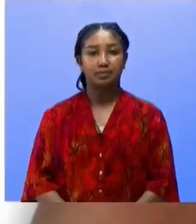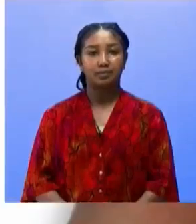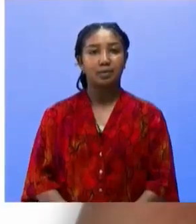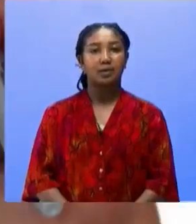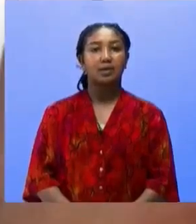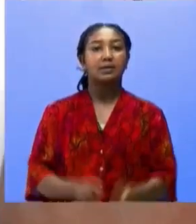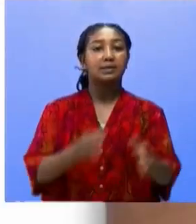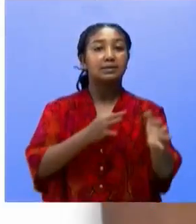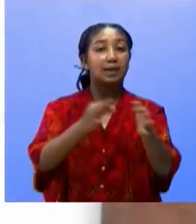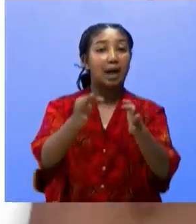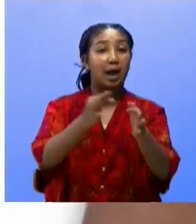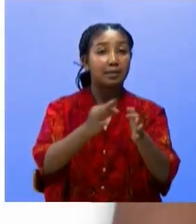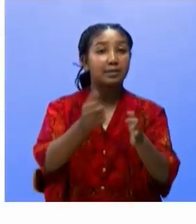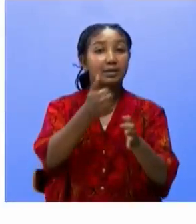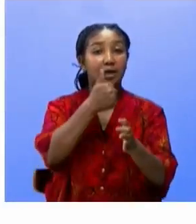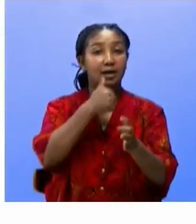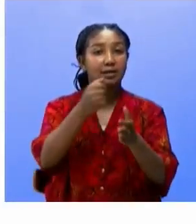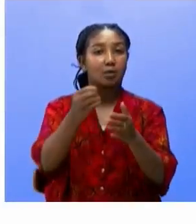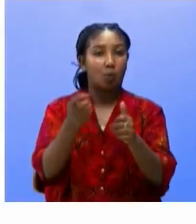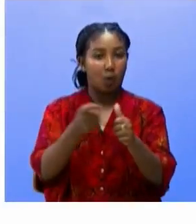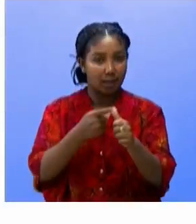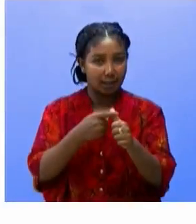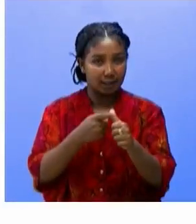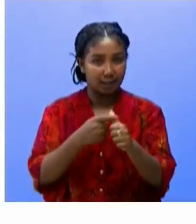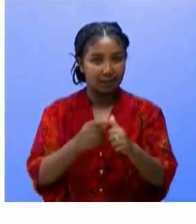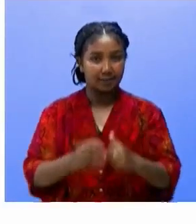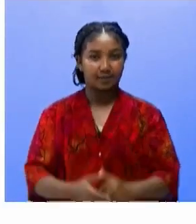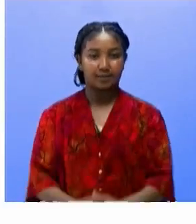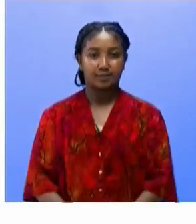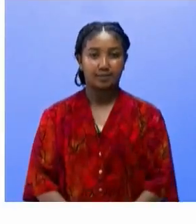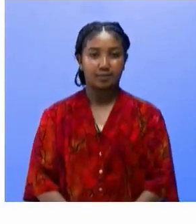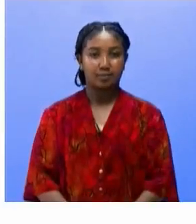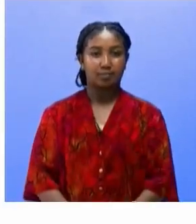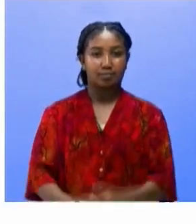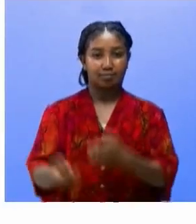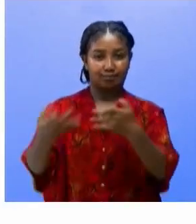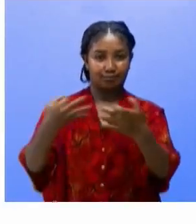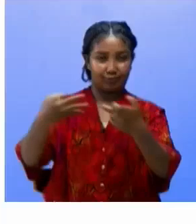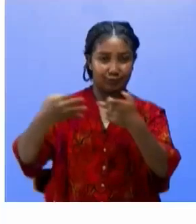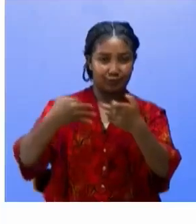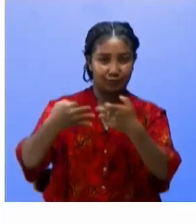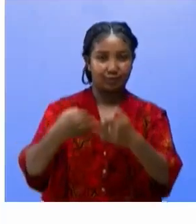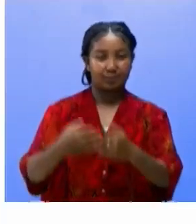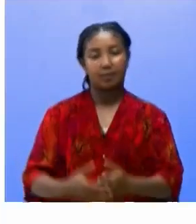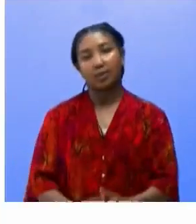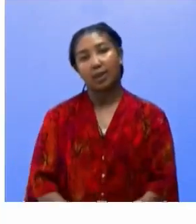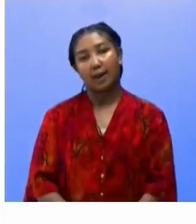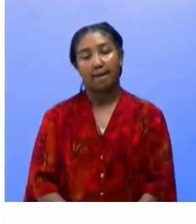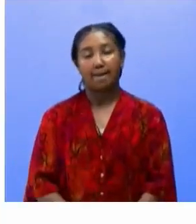Describe the girl in the picture. 1. Tell us